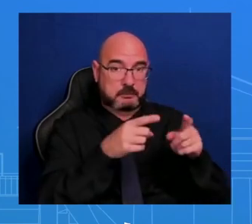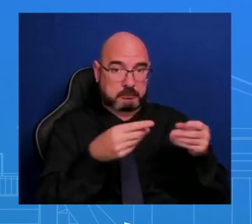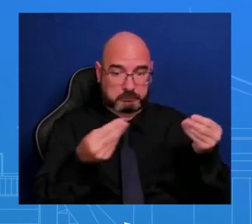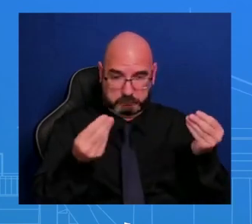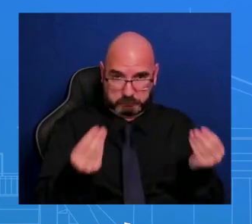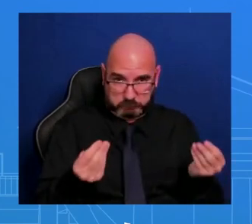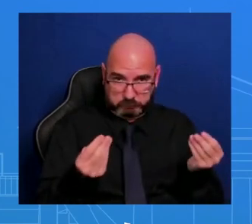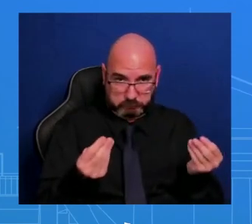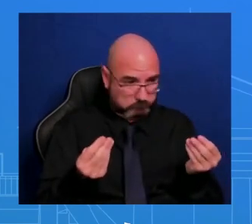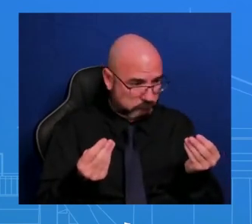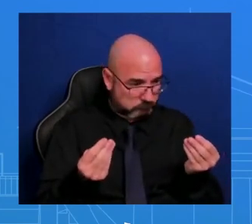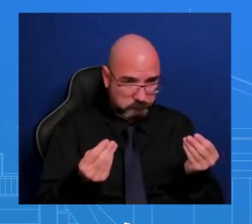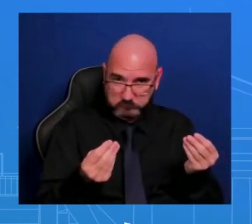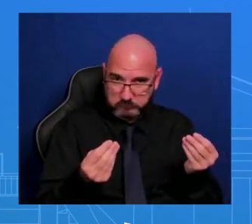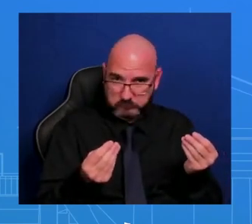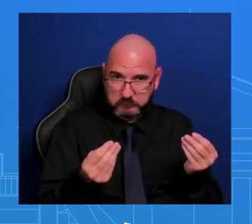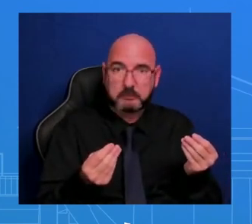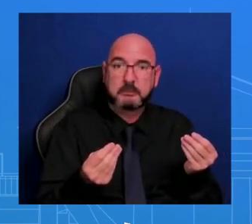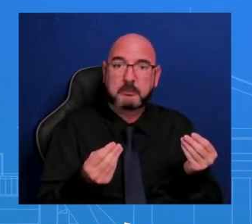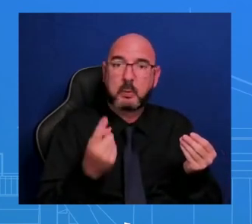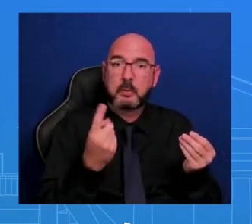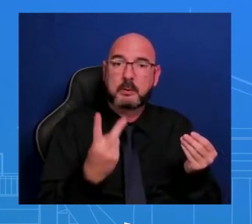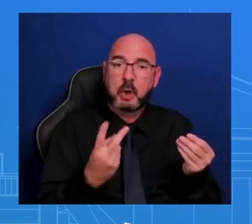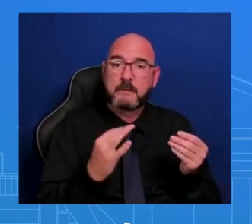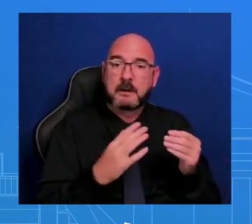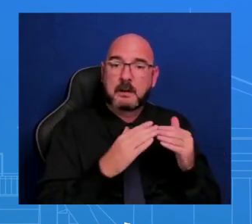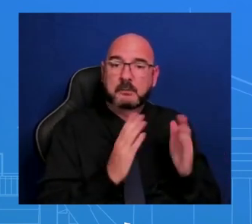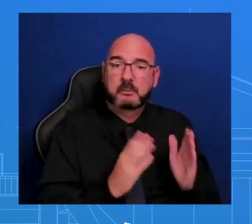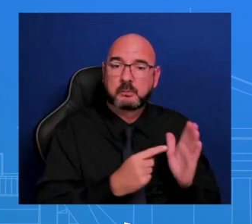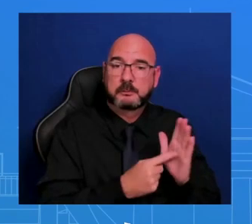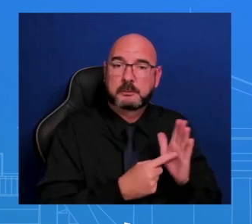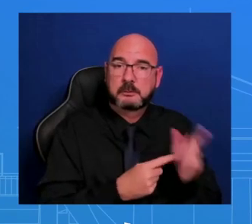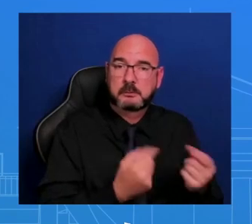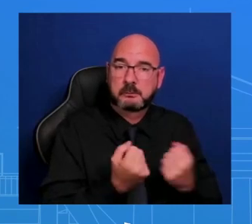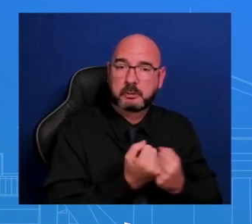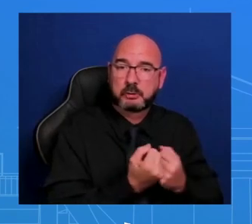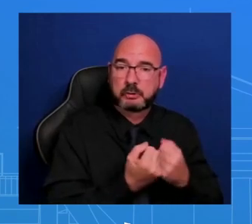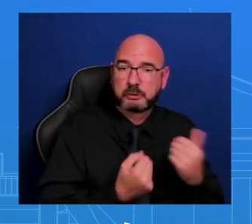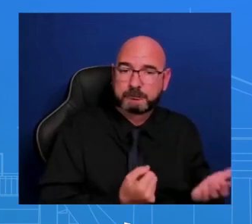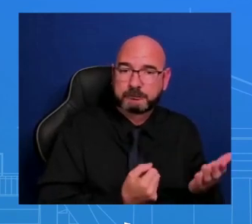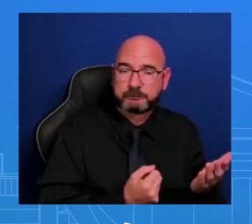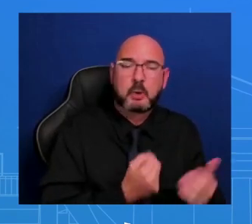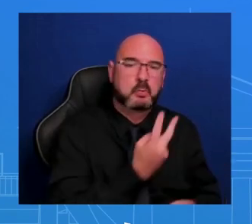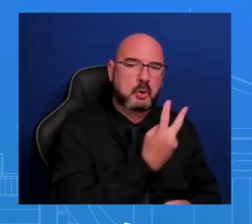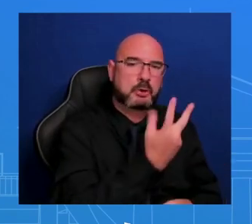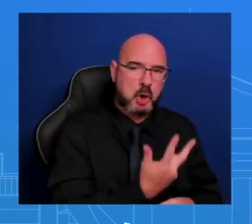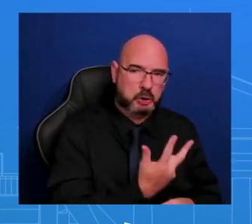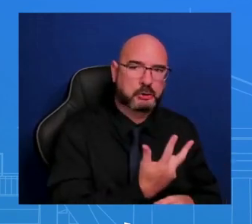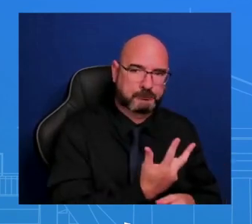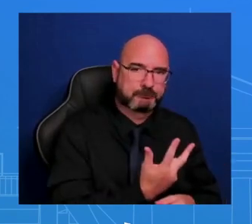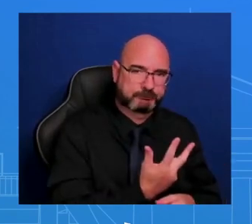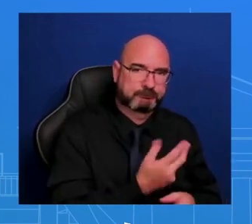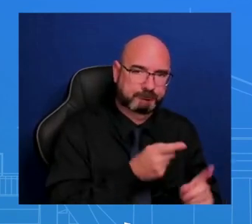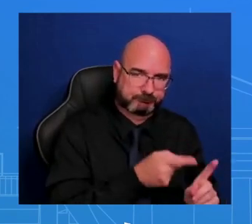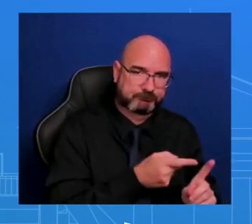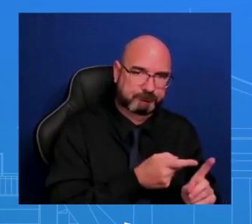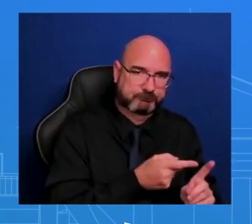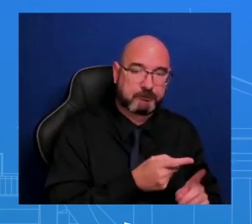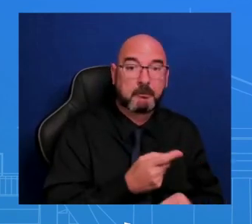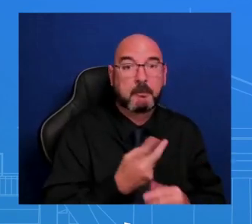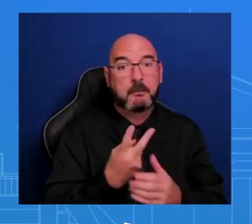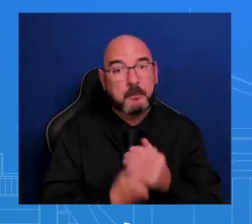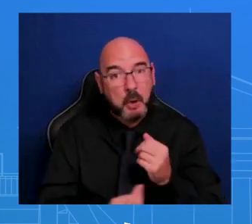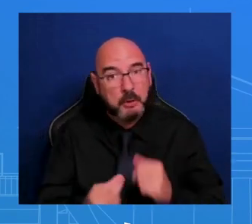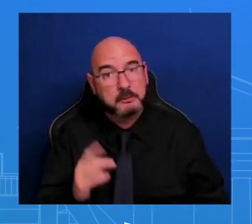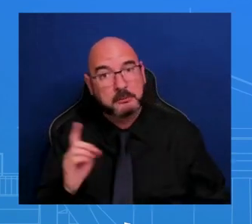of them voted for it. It got bipartisan support. It was something that American people wanted to see, both Republicans and Democrats coming together and delivering for the